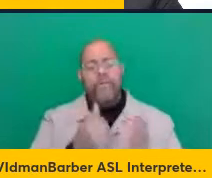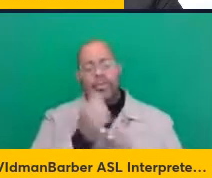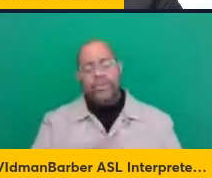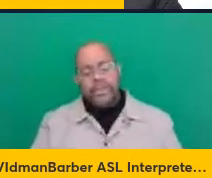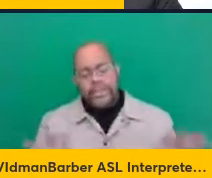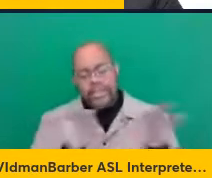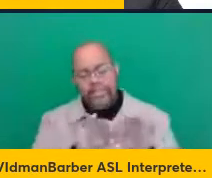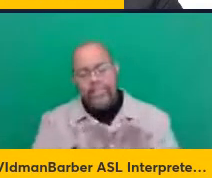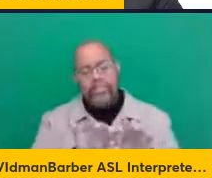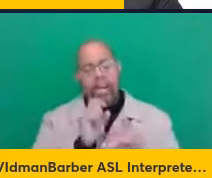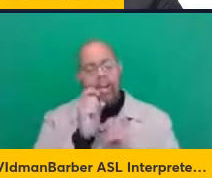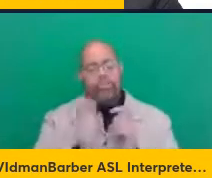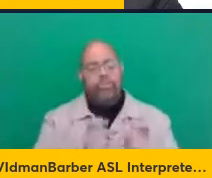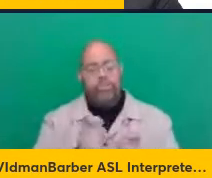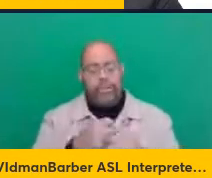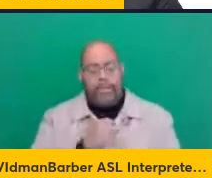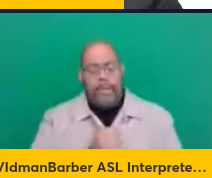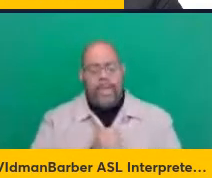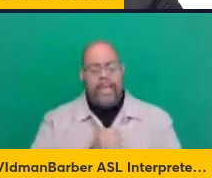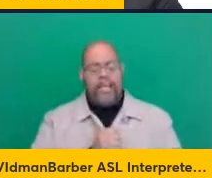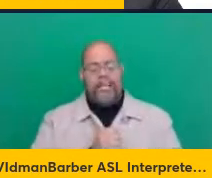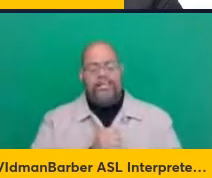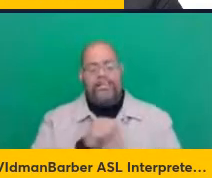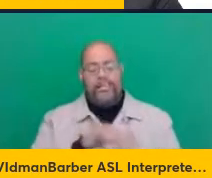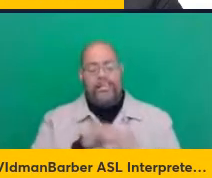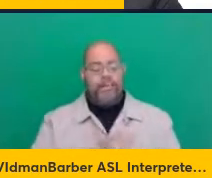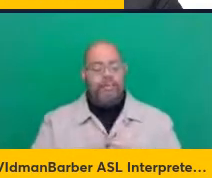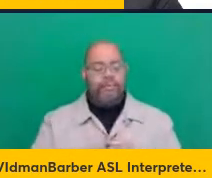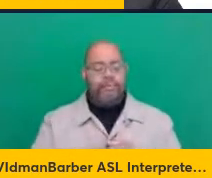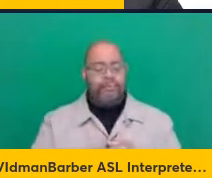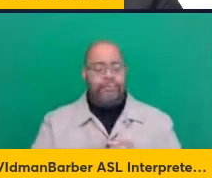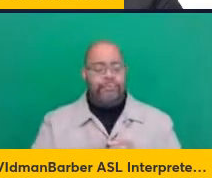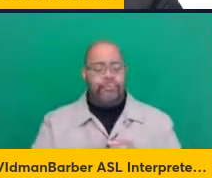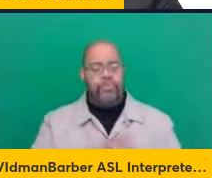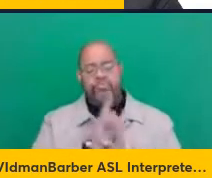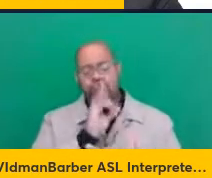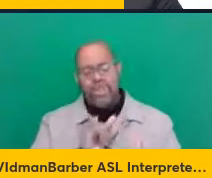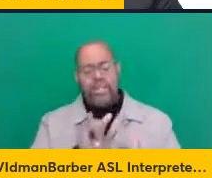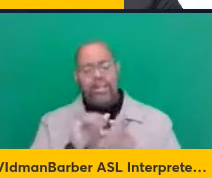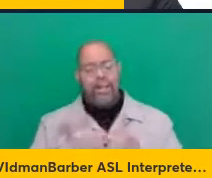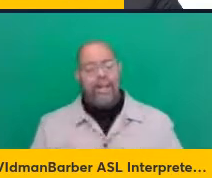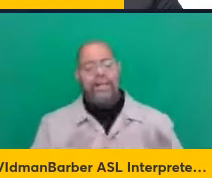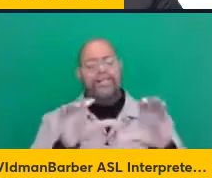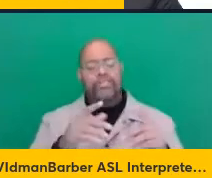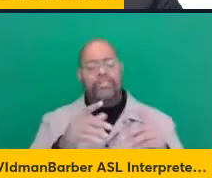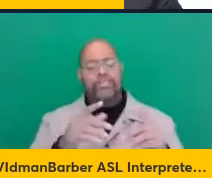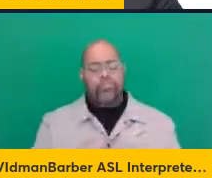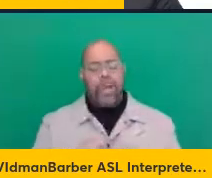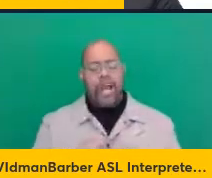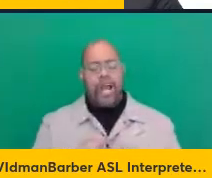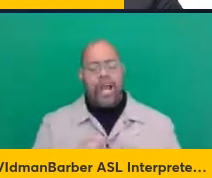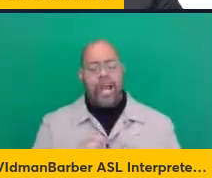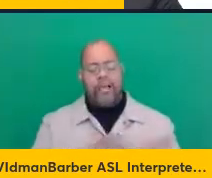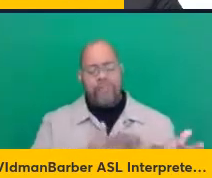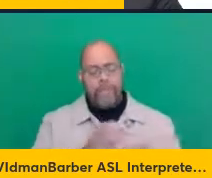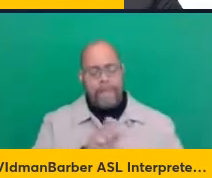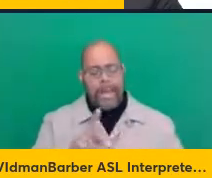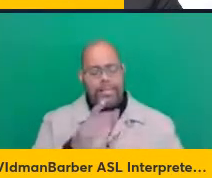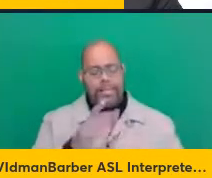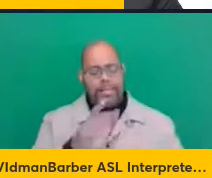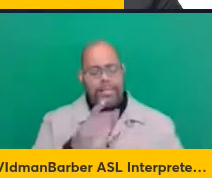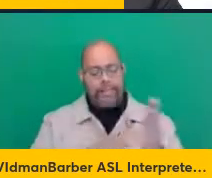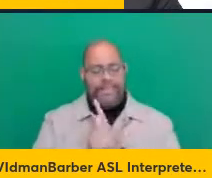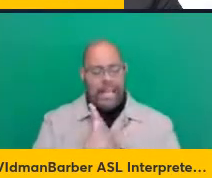significant contributions we've made, is to really actively try to bring back some of the